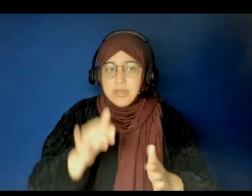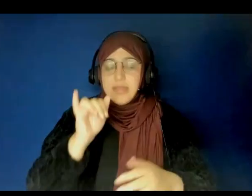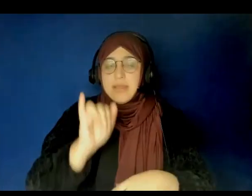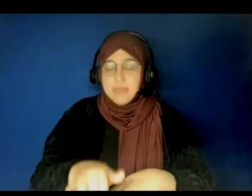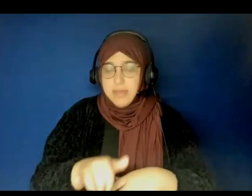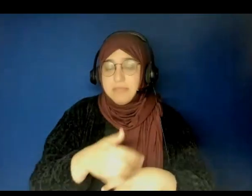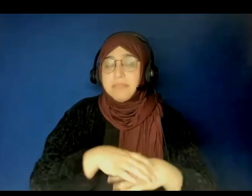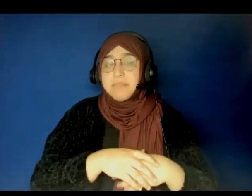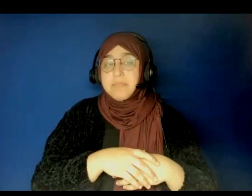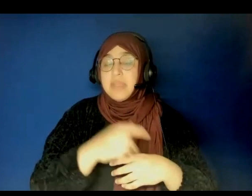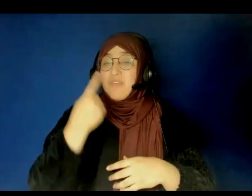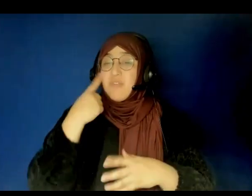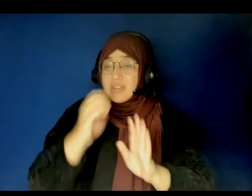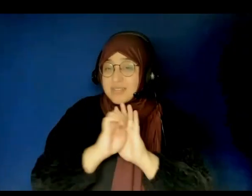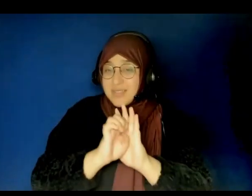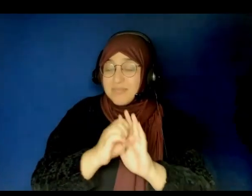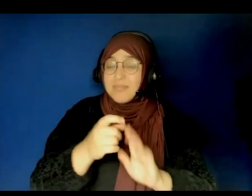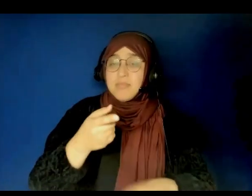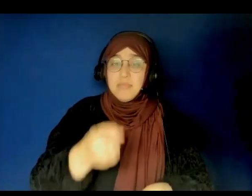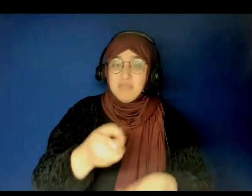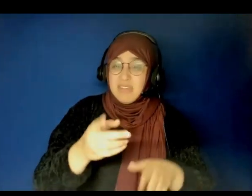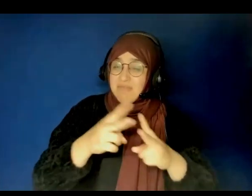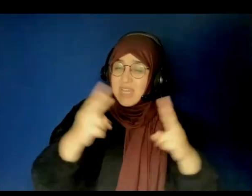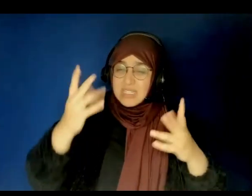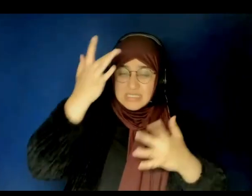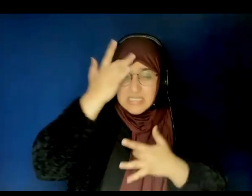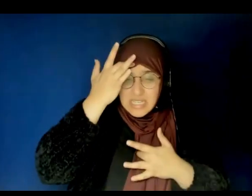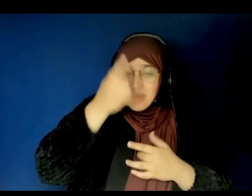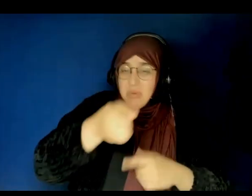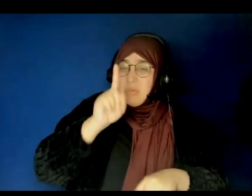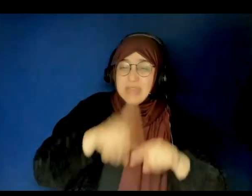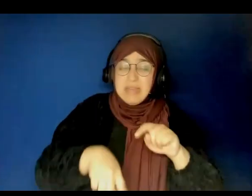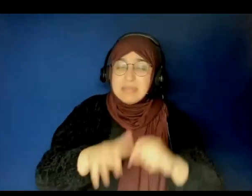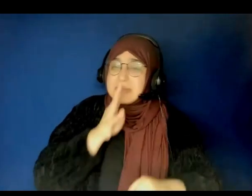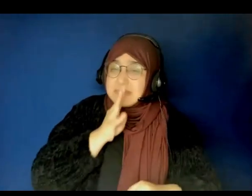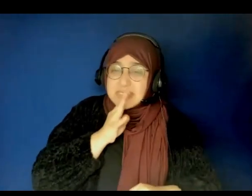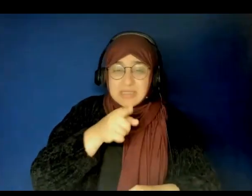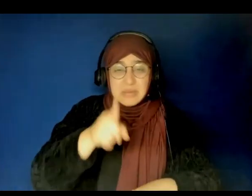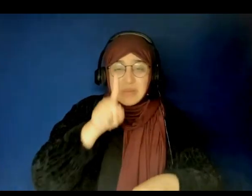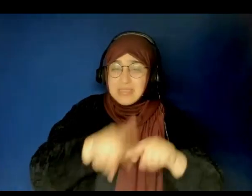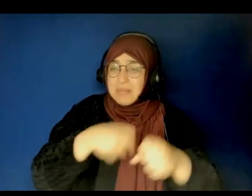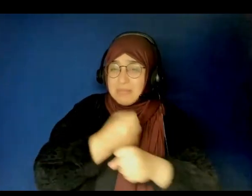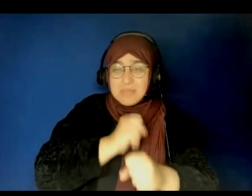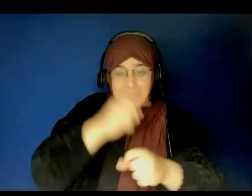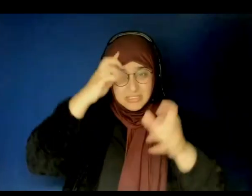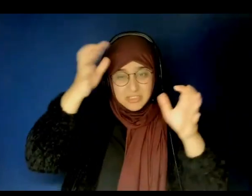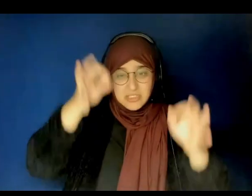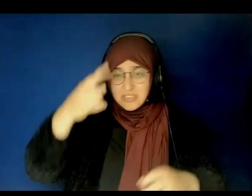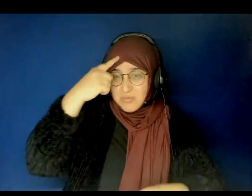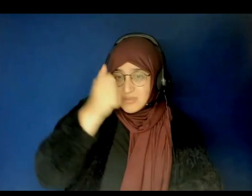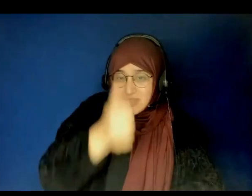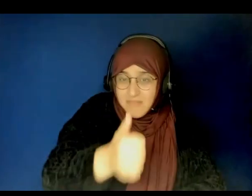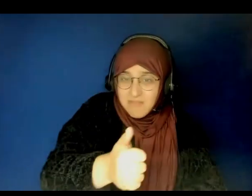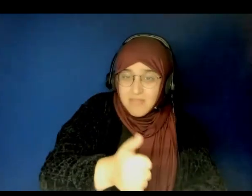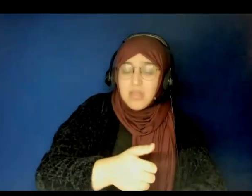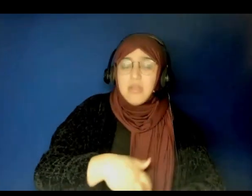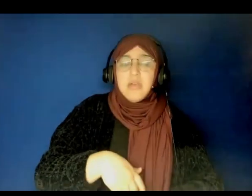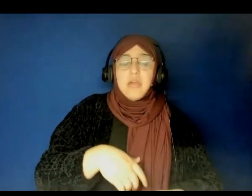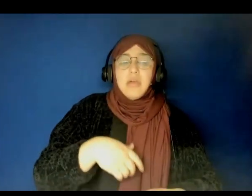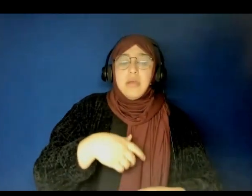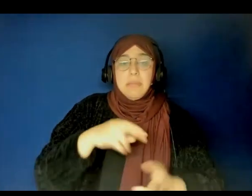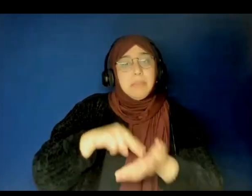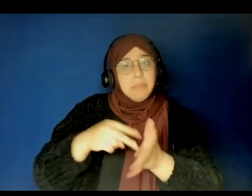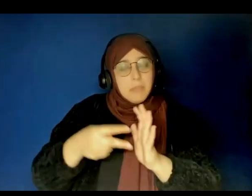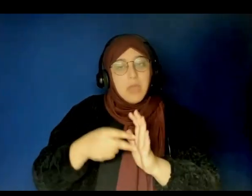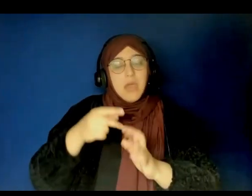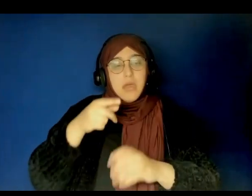are very sick and you're unable to speak, you're unable to make decisions on your own. This would allow your